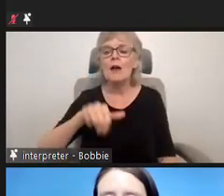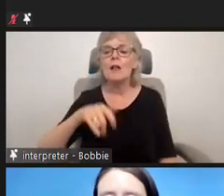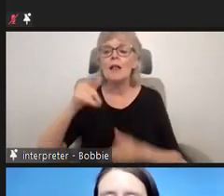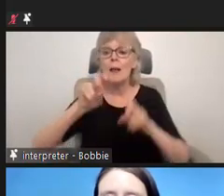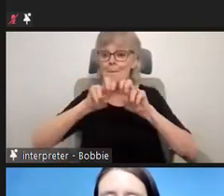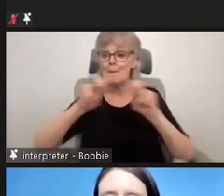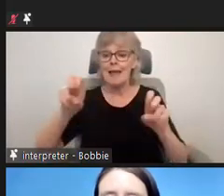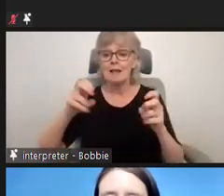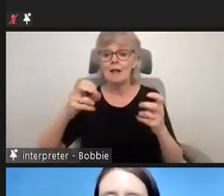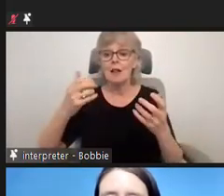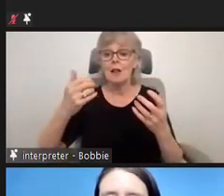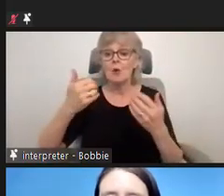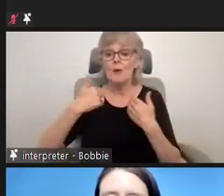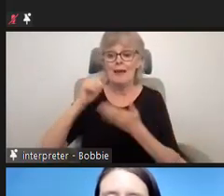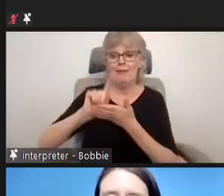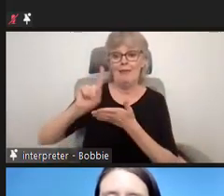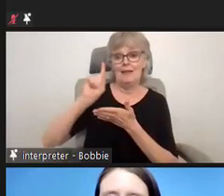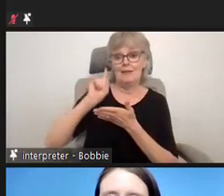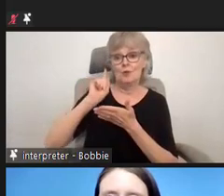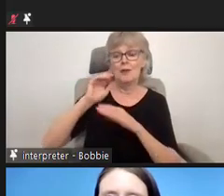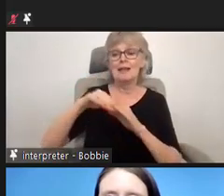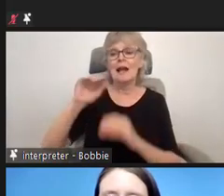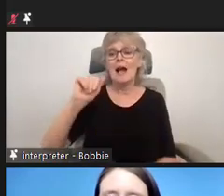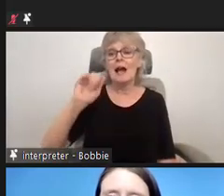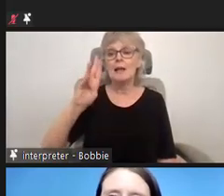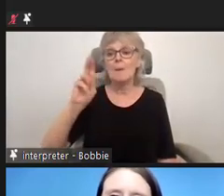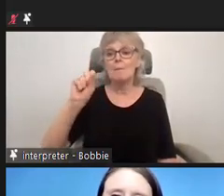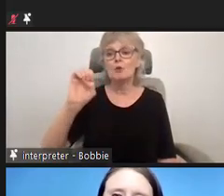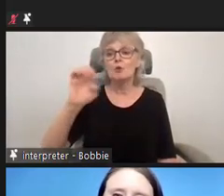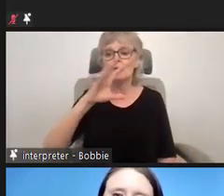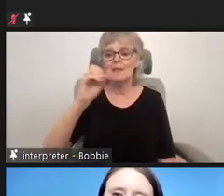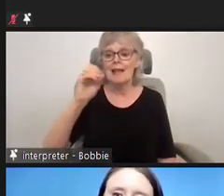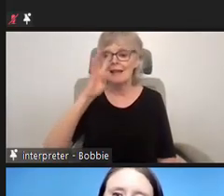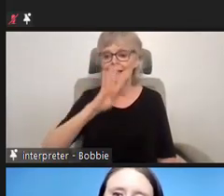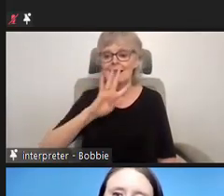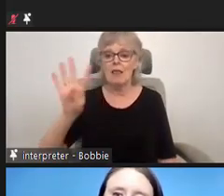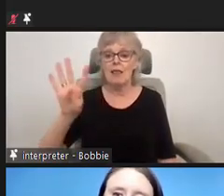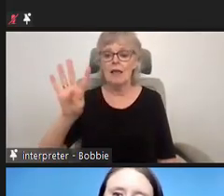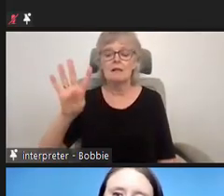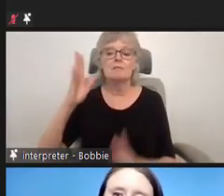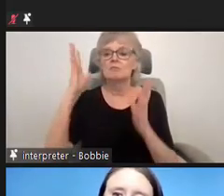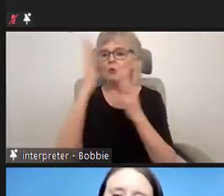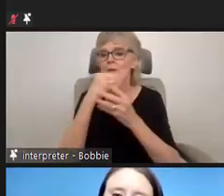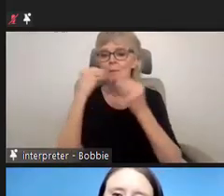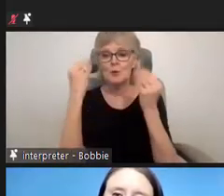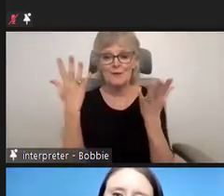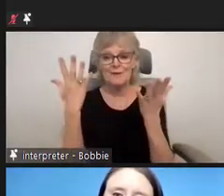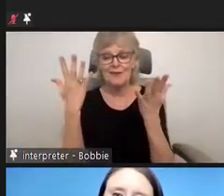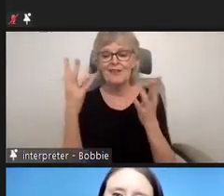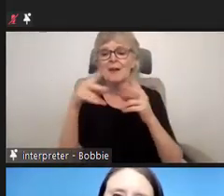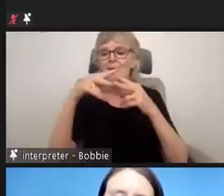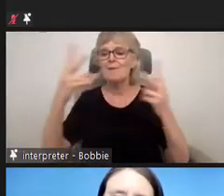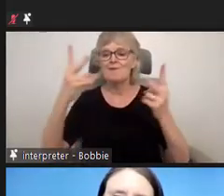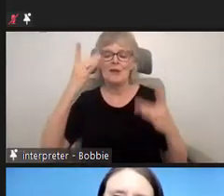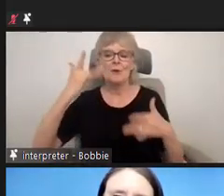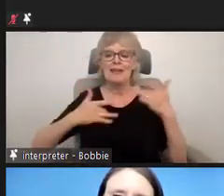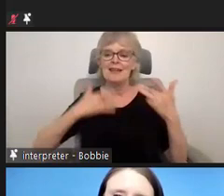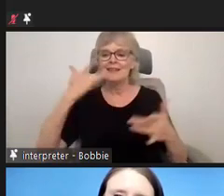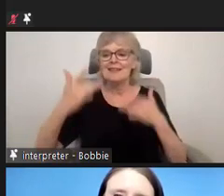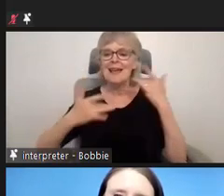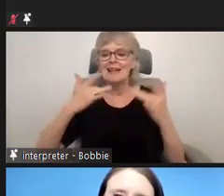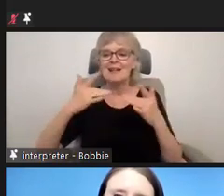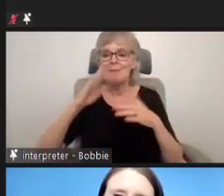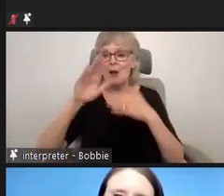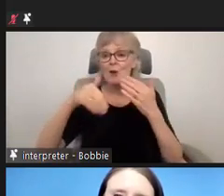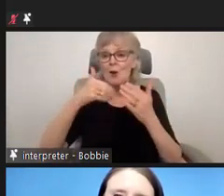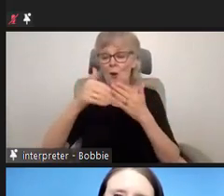that we had last week on abuse and neglect just went beautifully, so very excited about all the